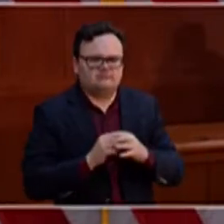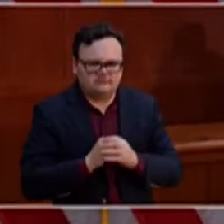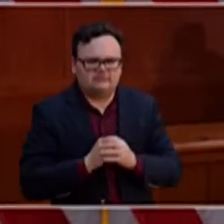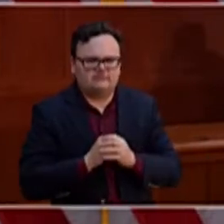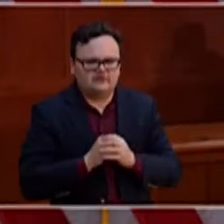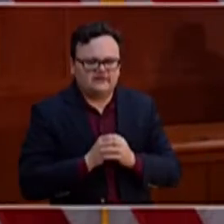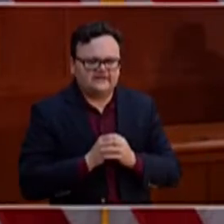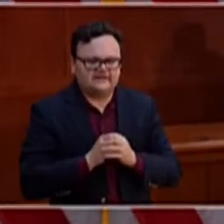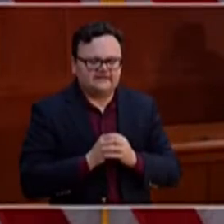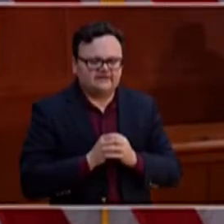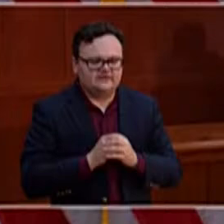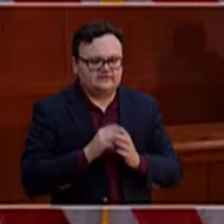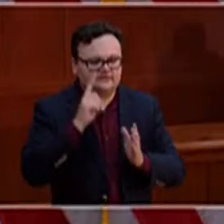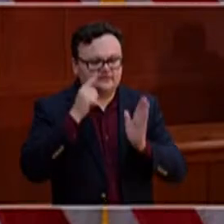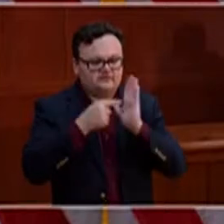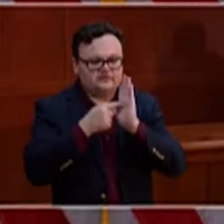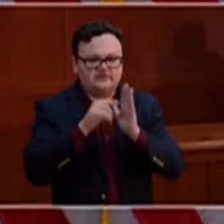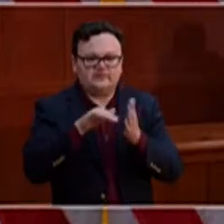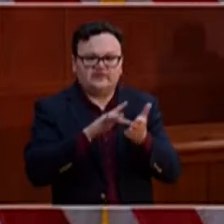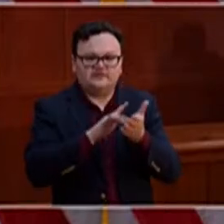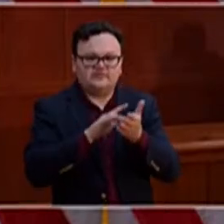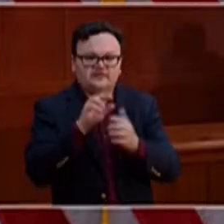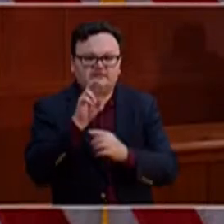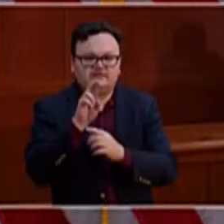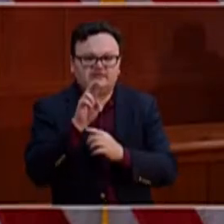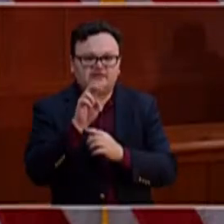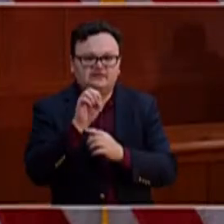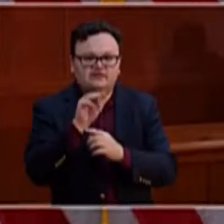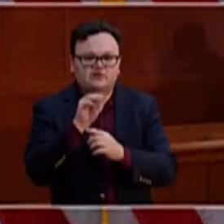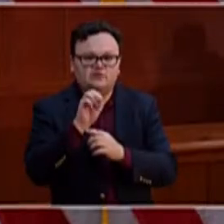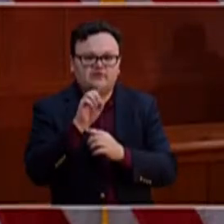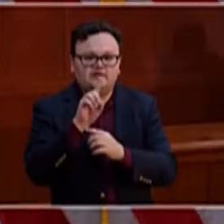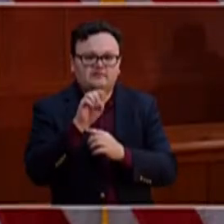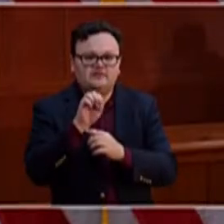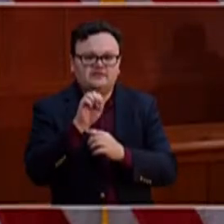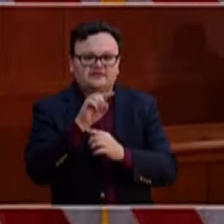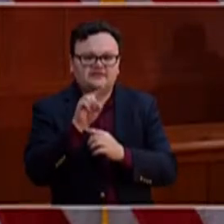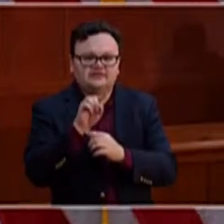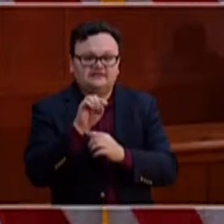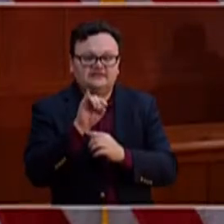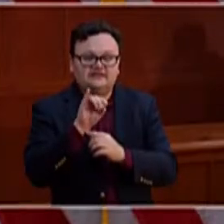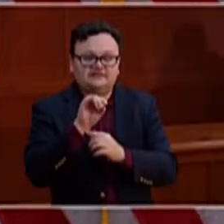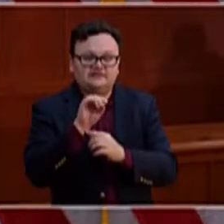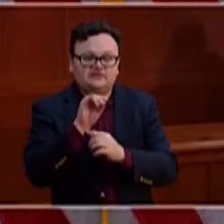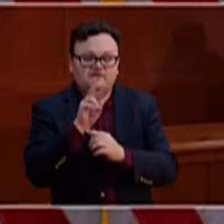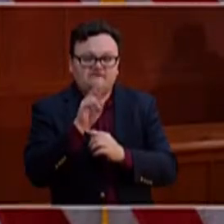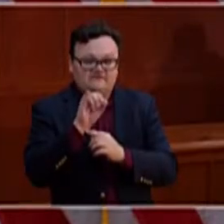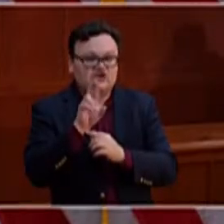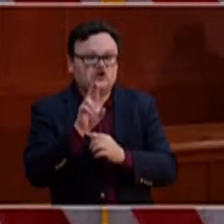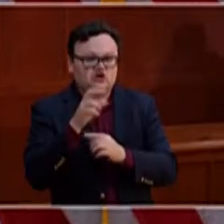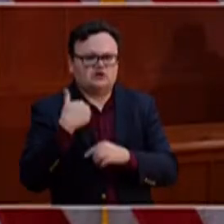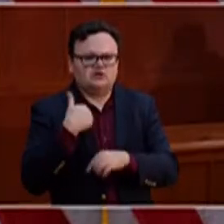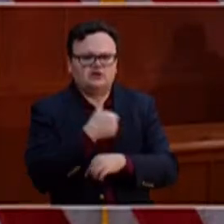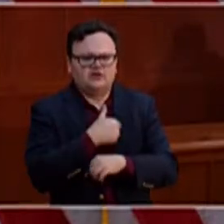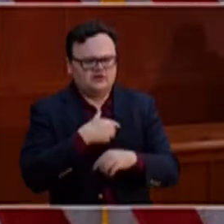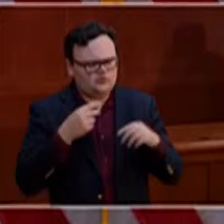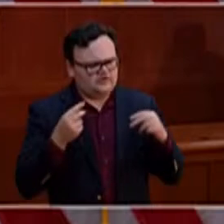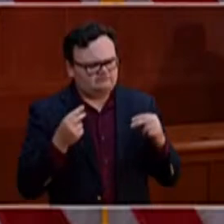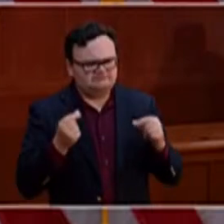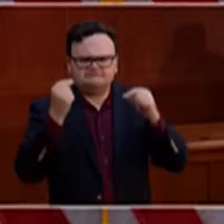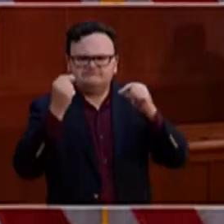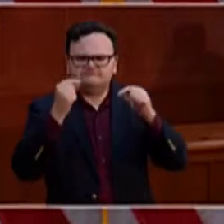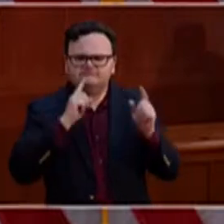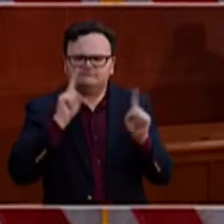pike. I mean, when the remdesivir was going to be an issue, we were able to spring in action on that a couple times. When we just heard about the